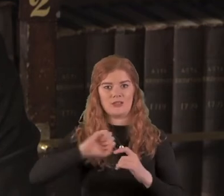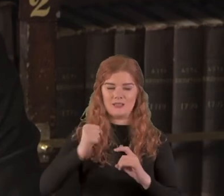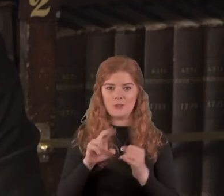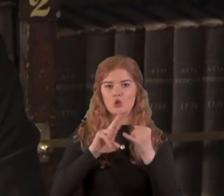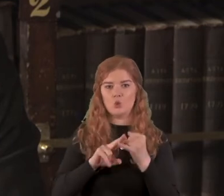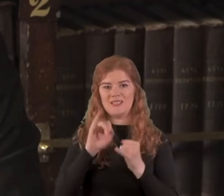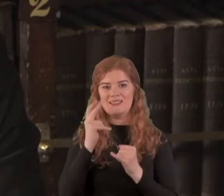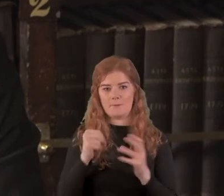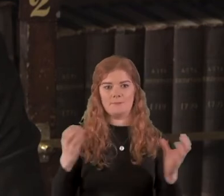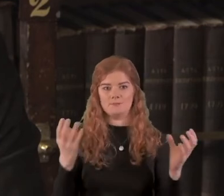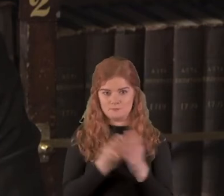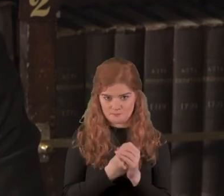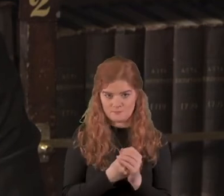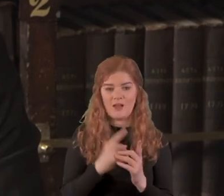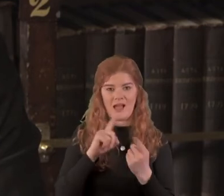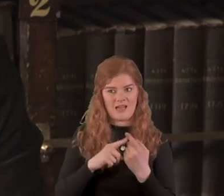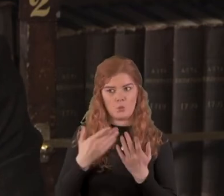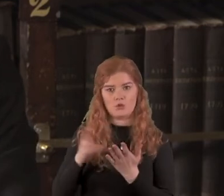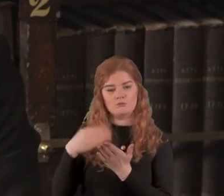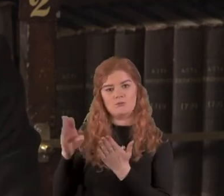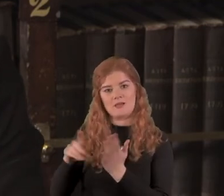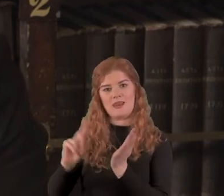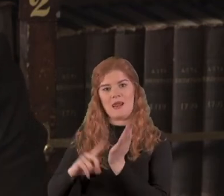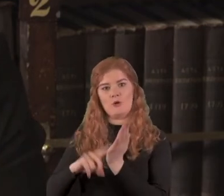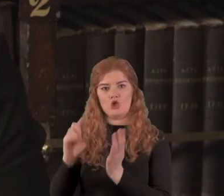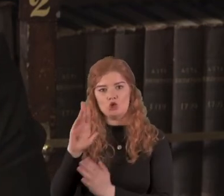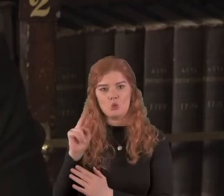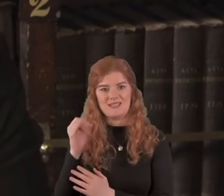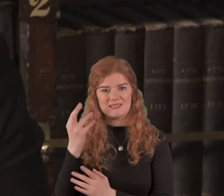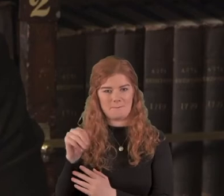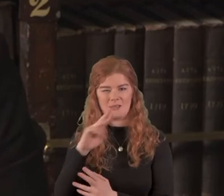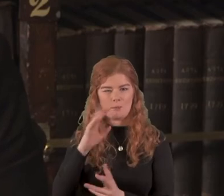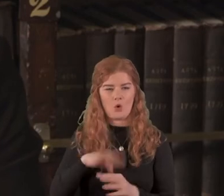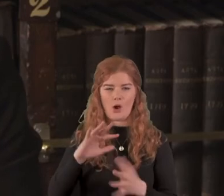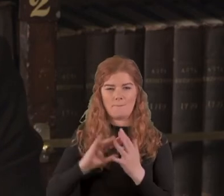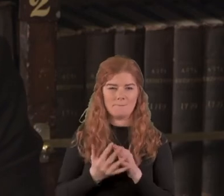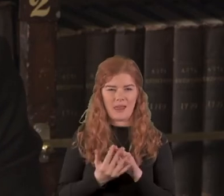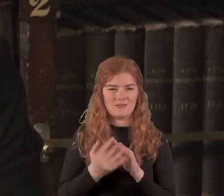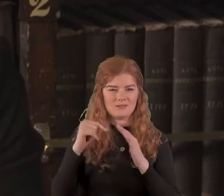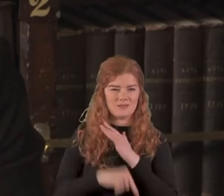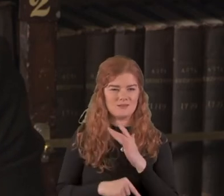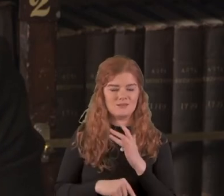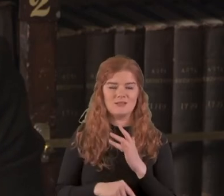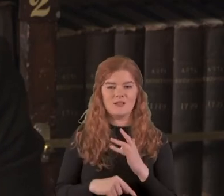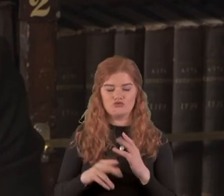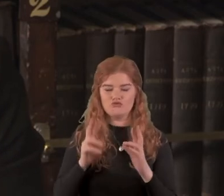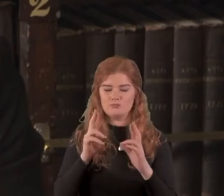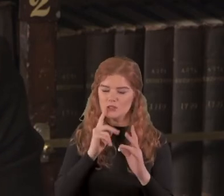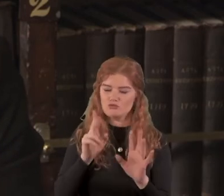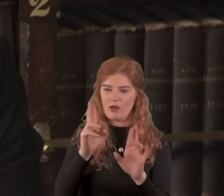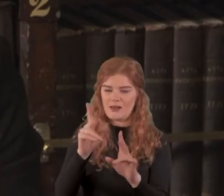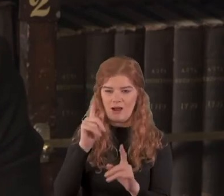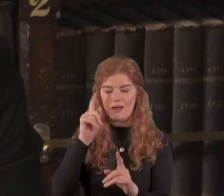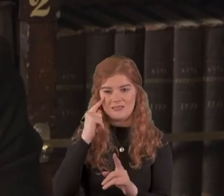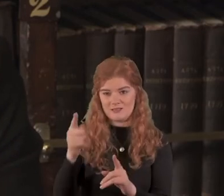head off the threat from Labour unionism. So again, it's a much more complex. I think I see the point